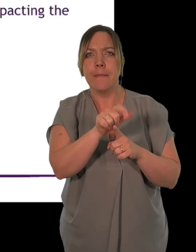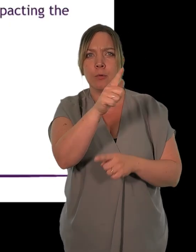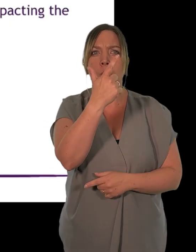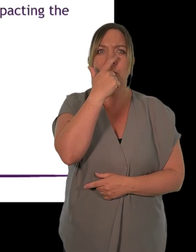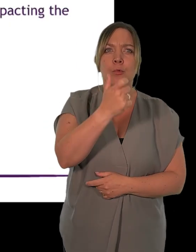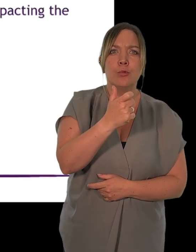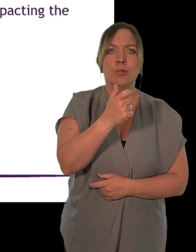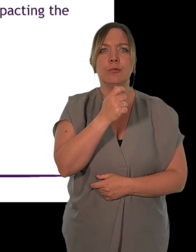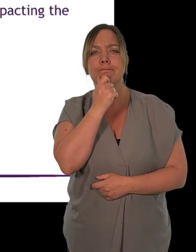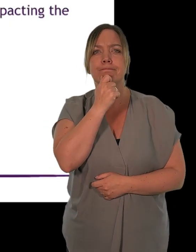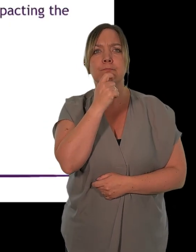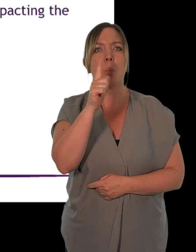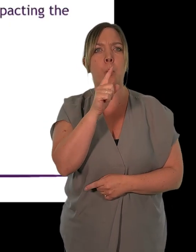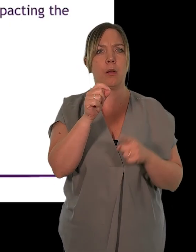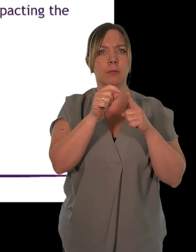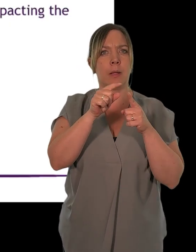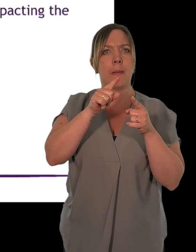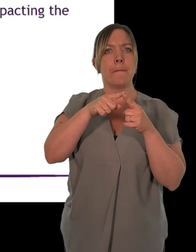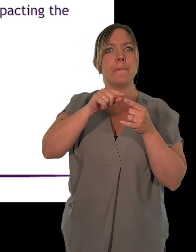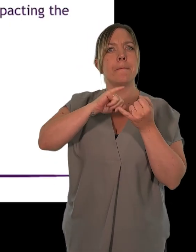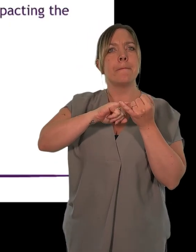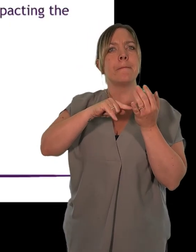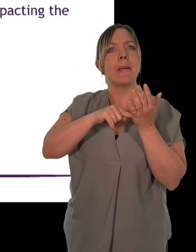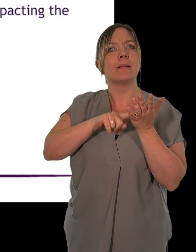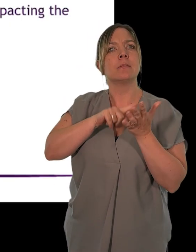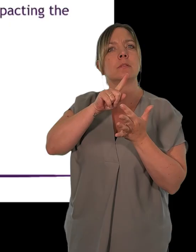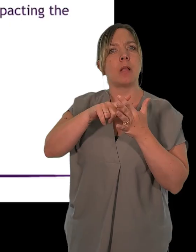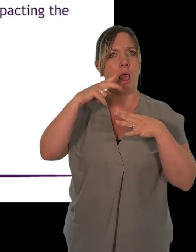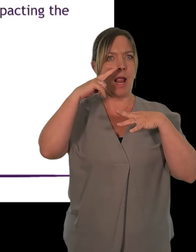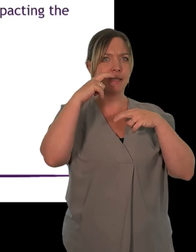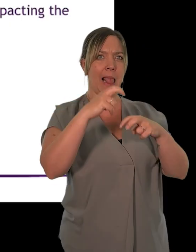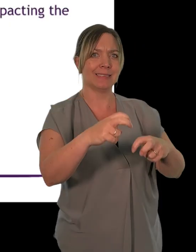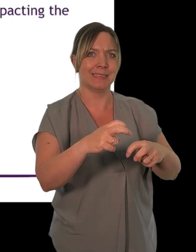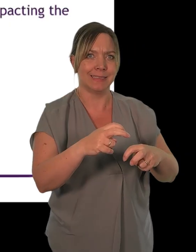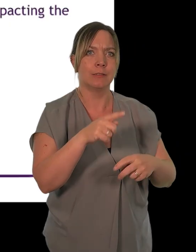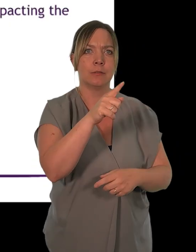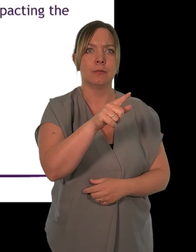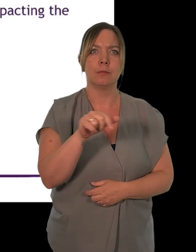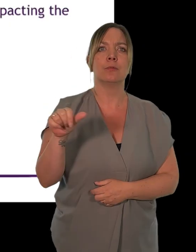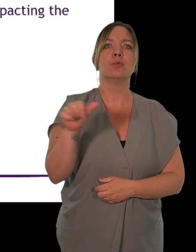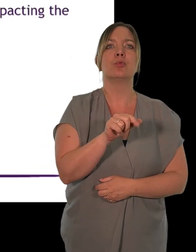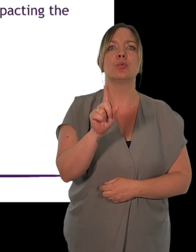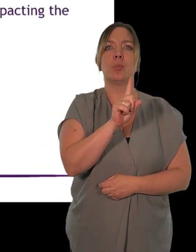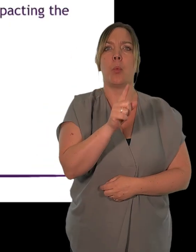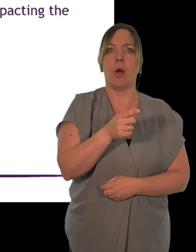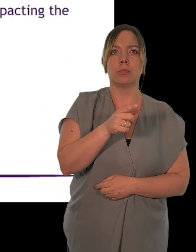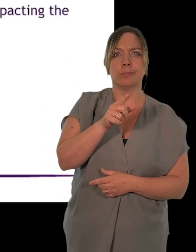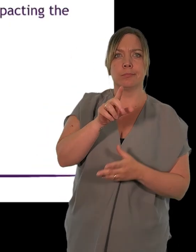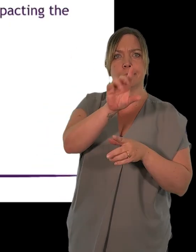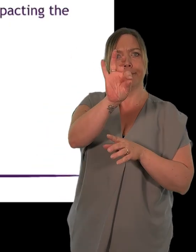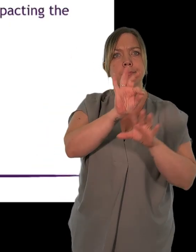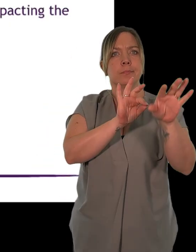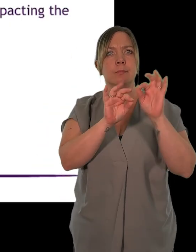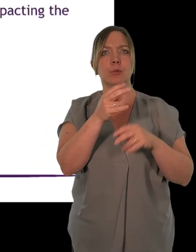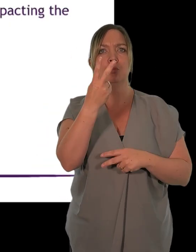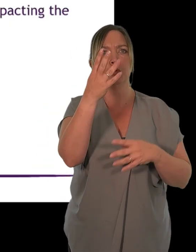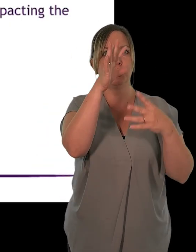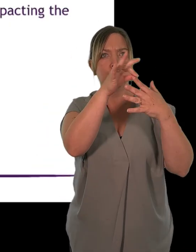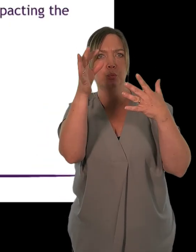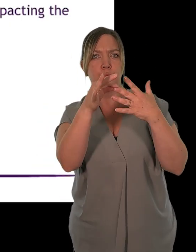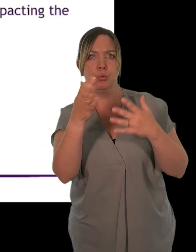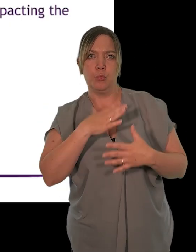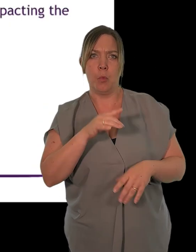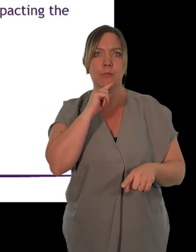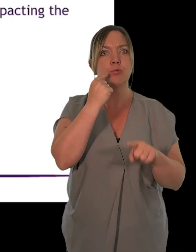this approach, you should not include the whole BSL analysis in your work. You should analyse each